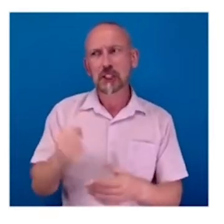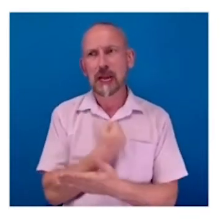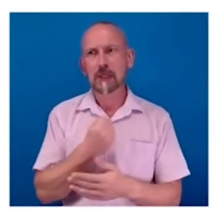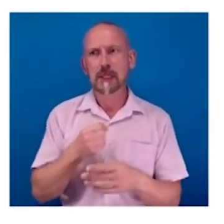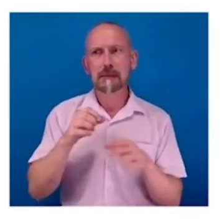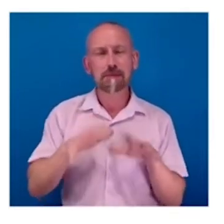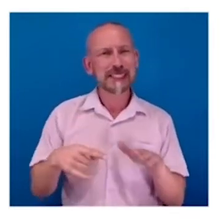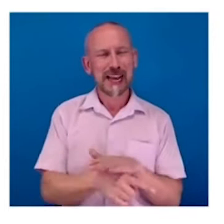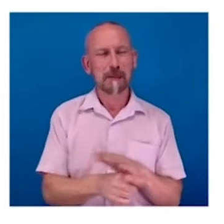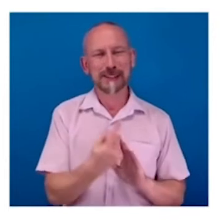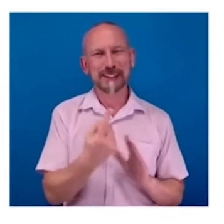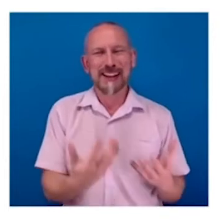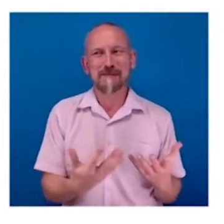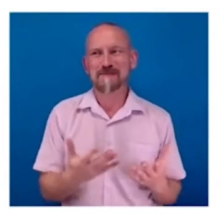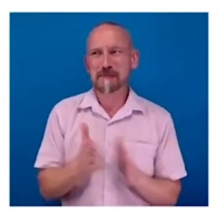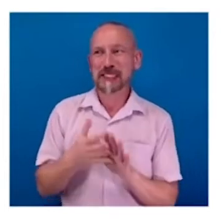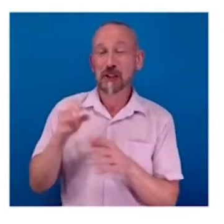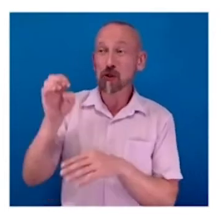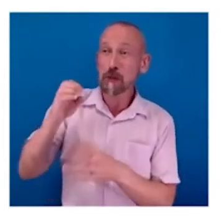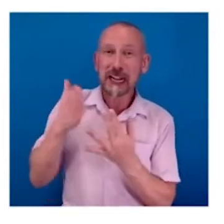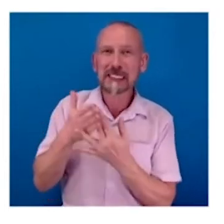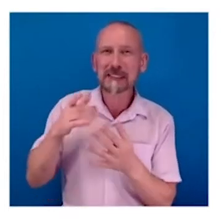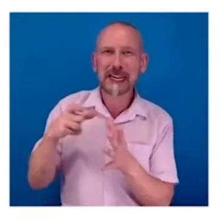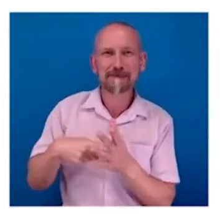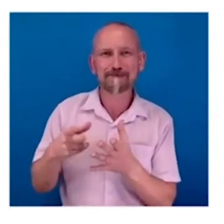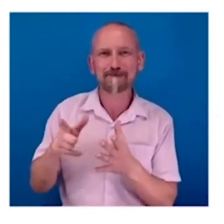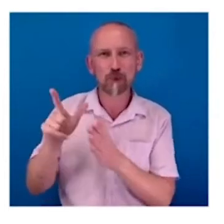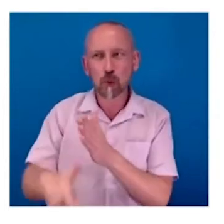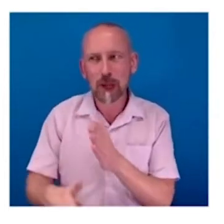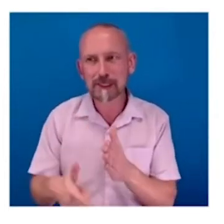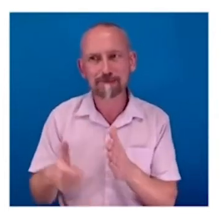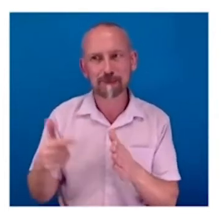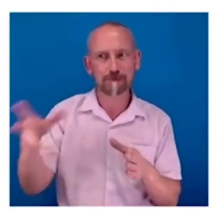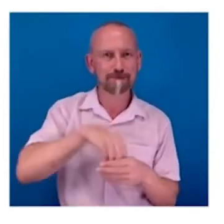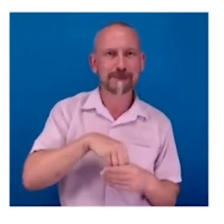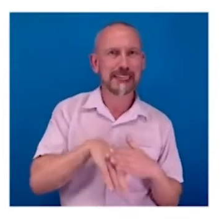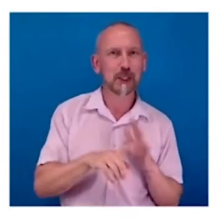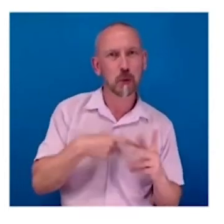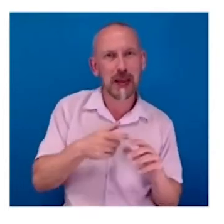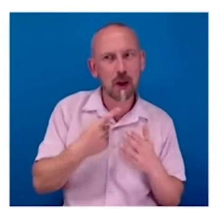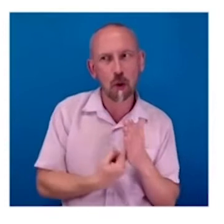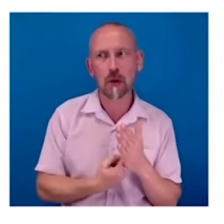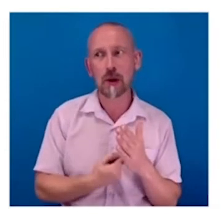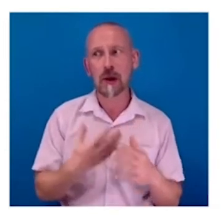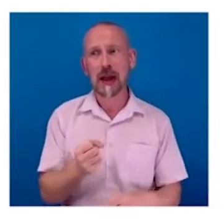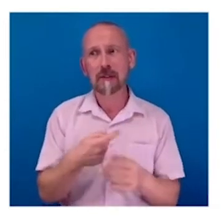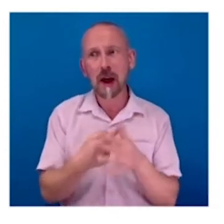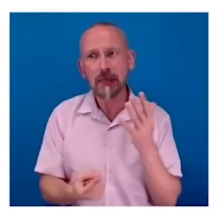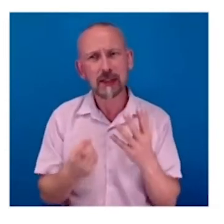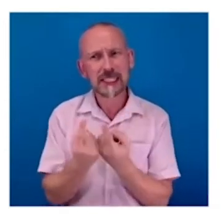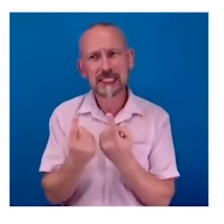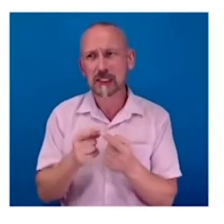shift. And I would love there to be more enforcement when it comes to the other sectors here in the UK. And